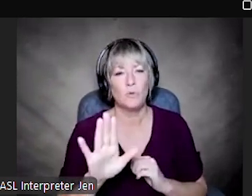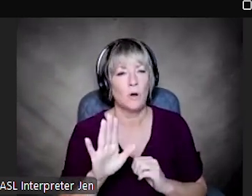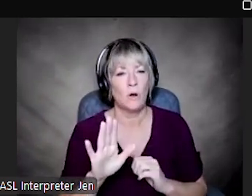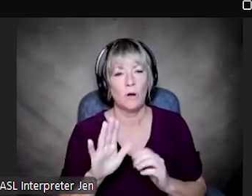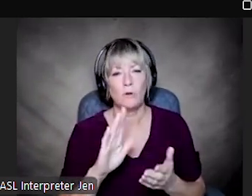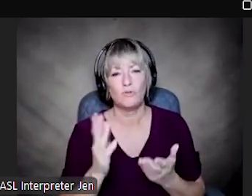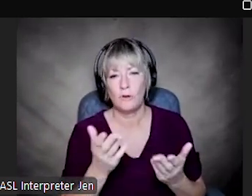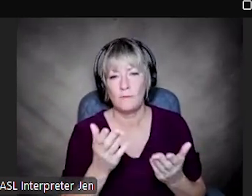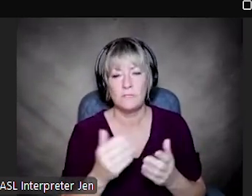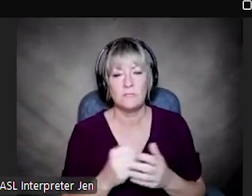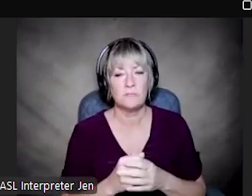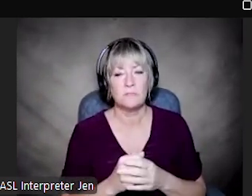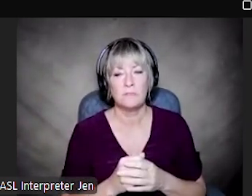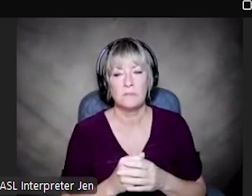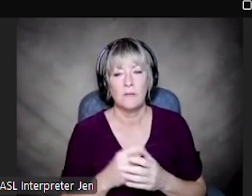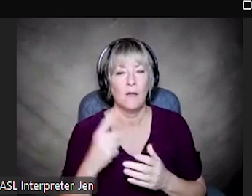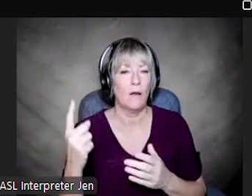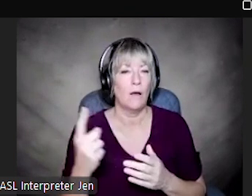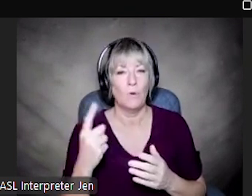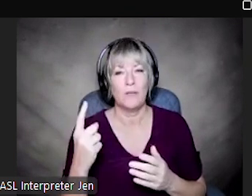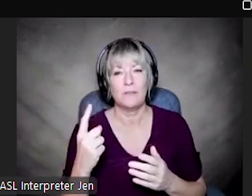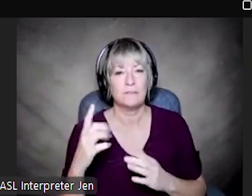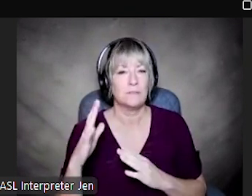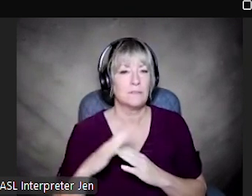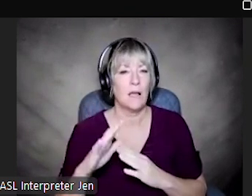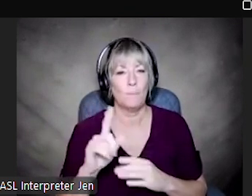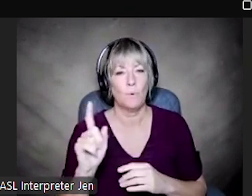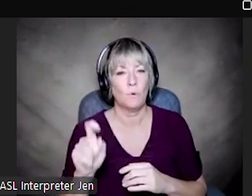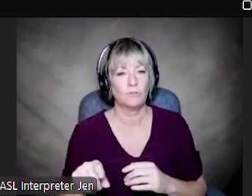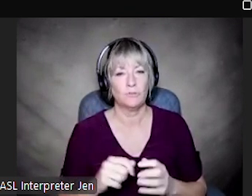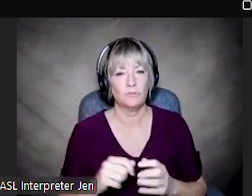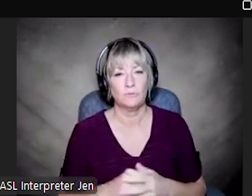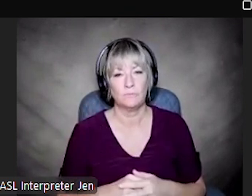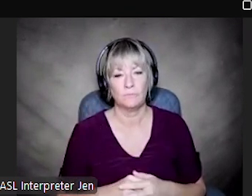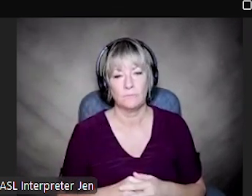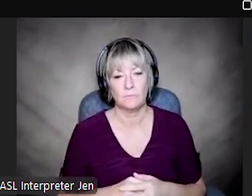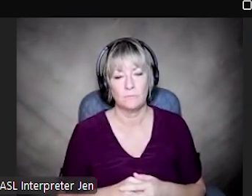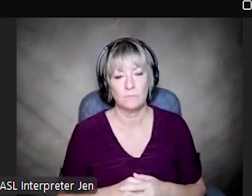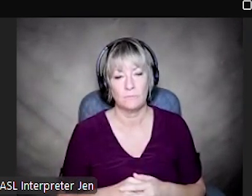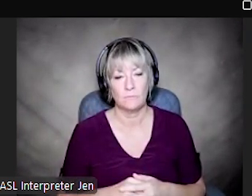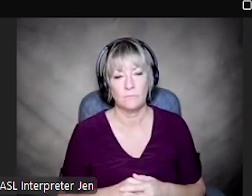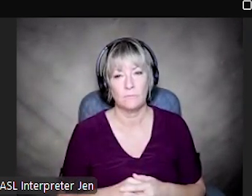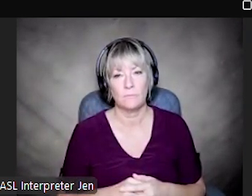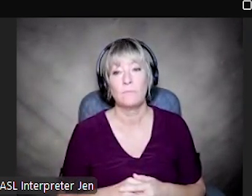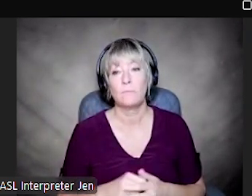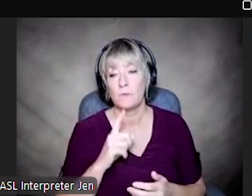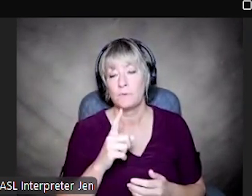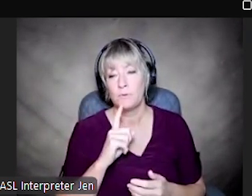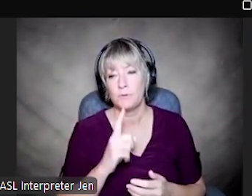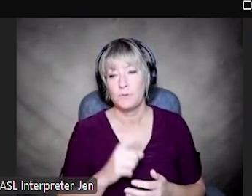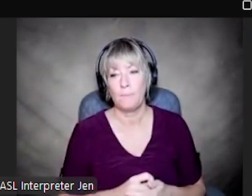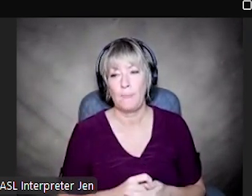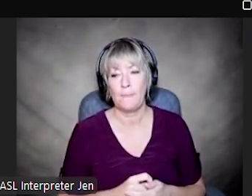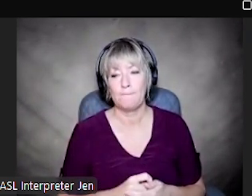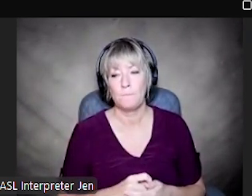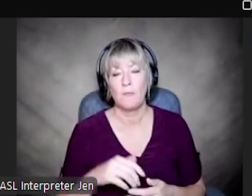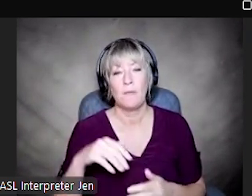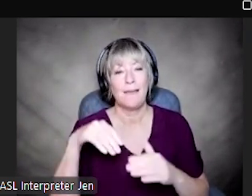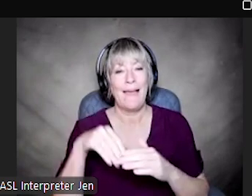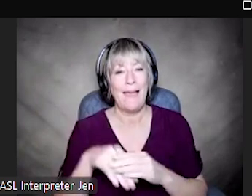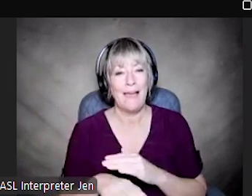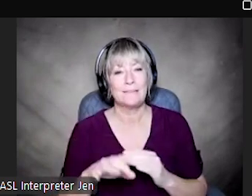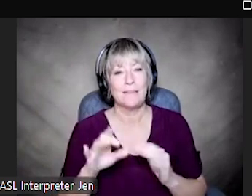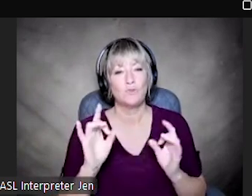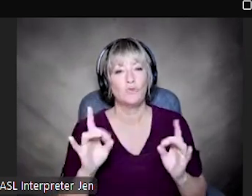your services? That's always one of kind of the top questions. So we can Yeah, start with Heather. sure. So, access to